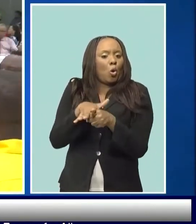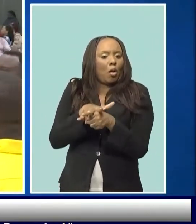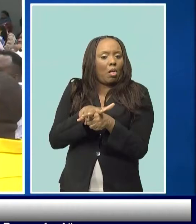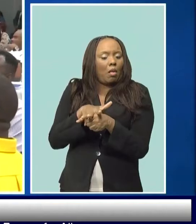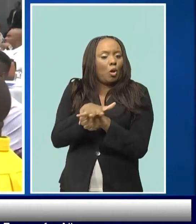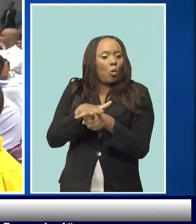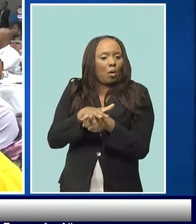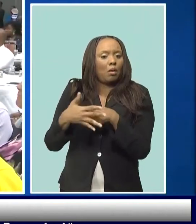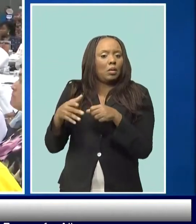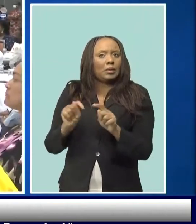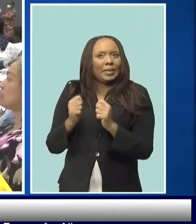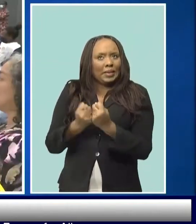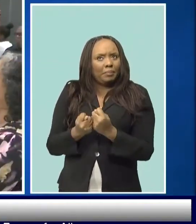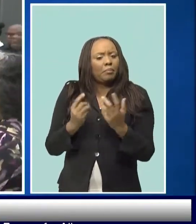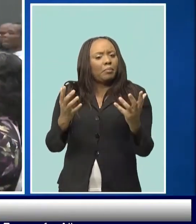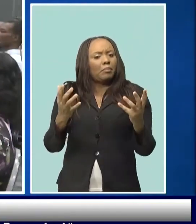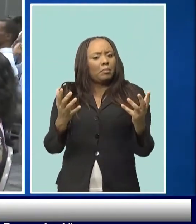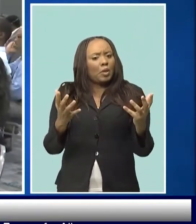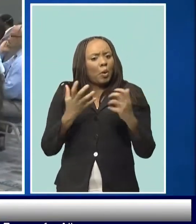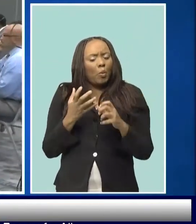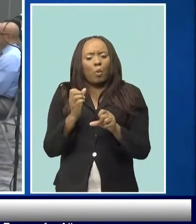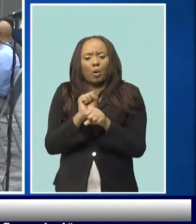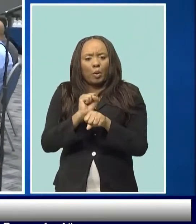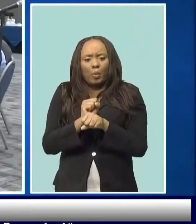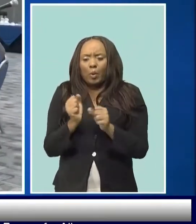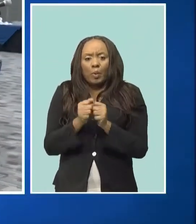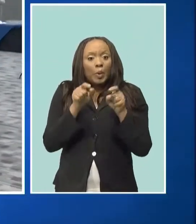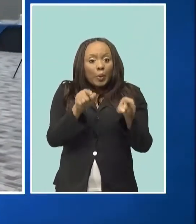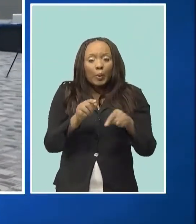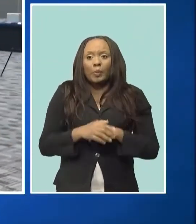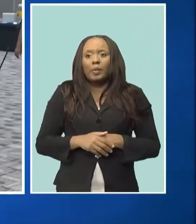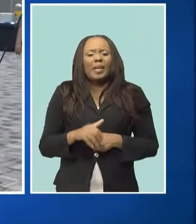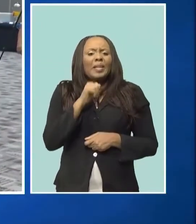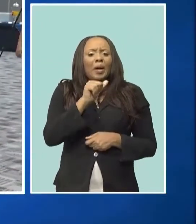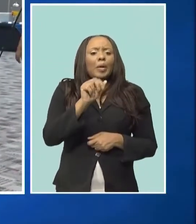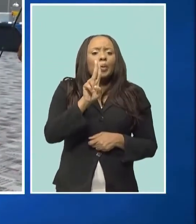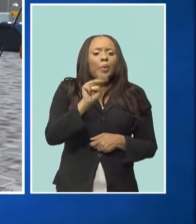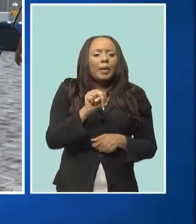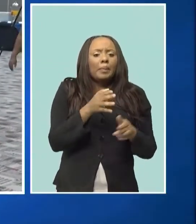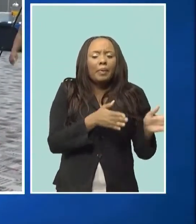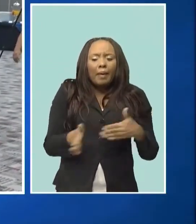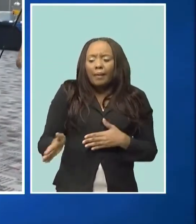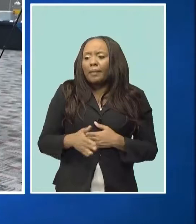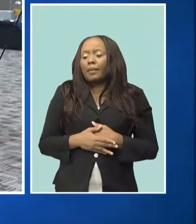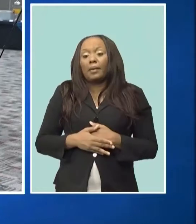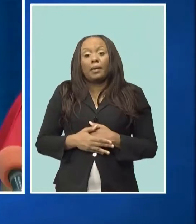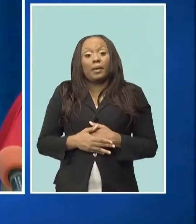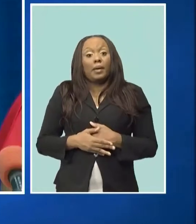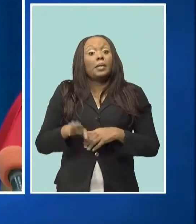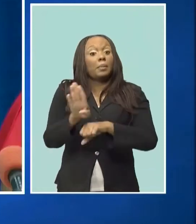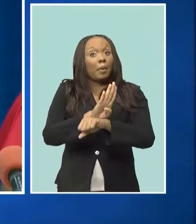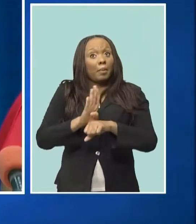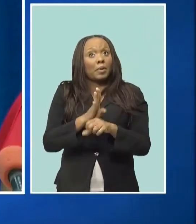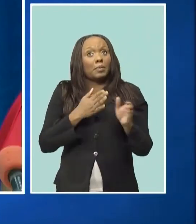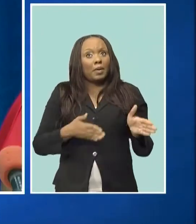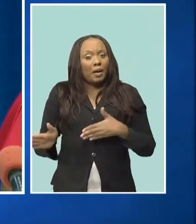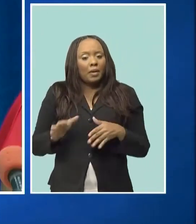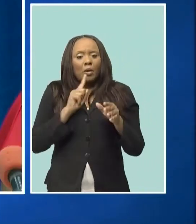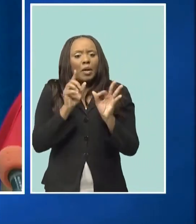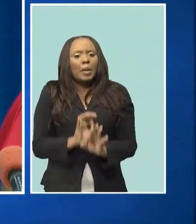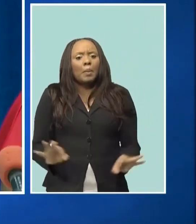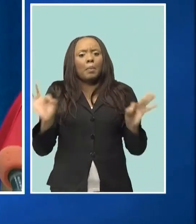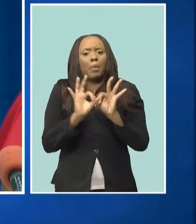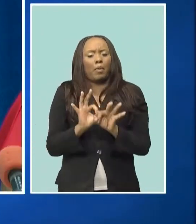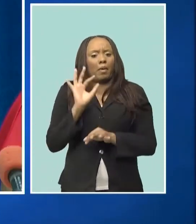Energy, because it is Barbados plan, it's not UN or SE4 plan. So when we are doing the modeling, it's important that the modelers in the